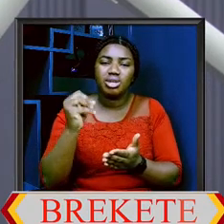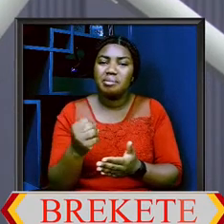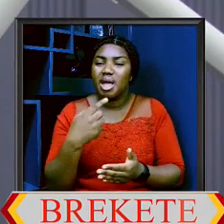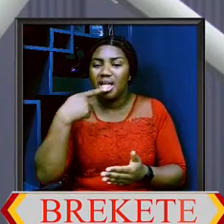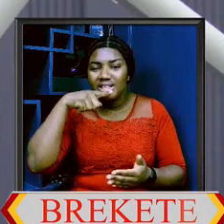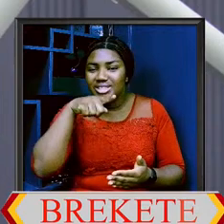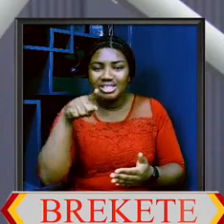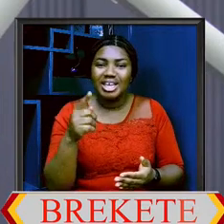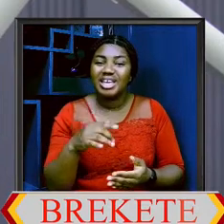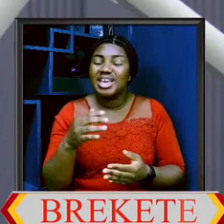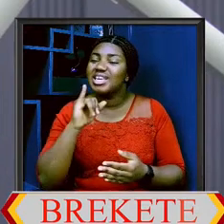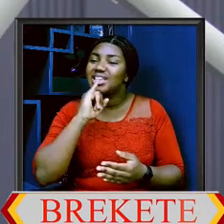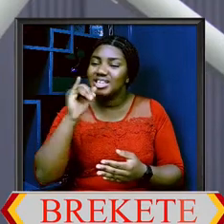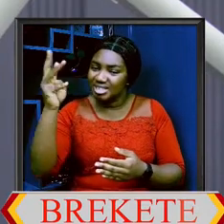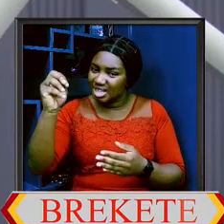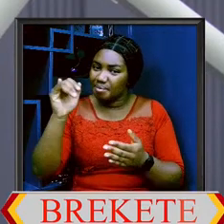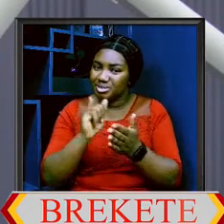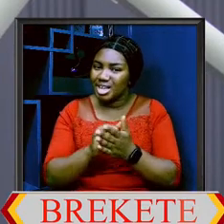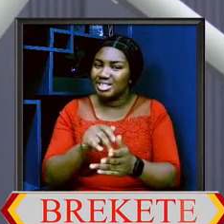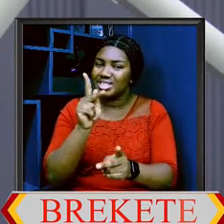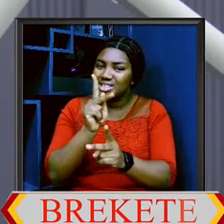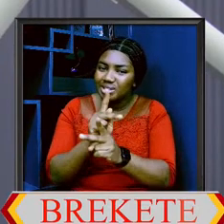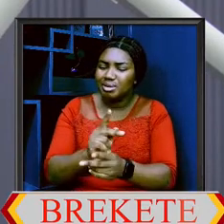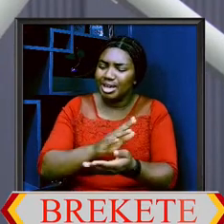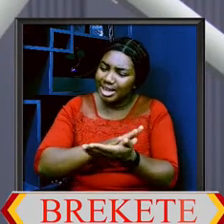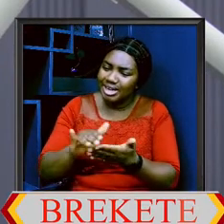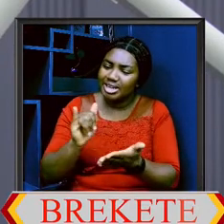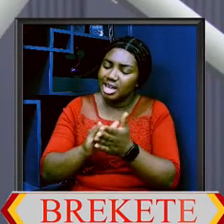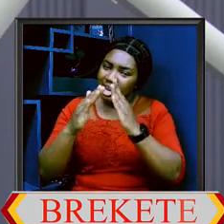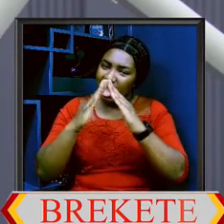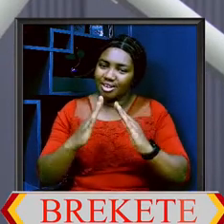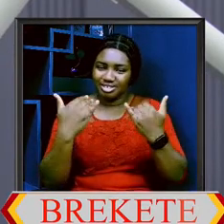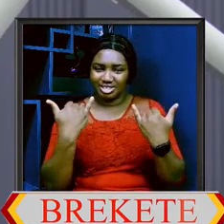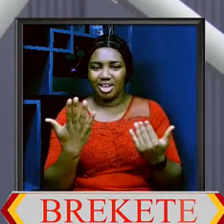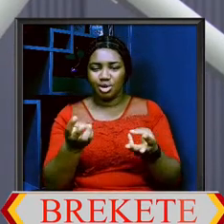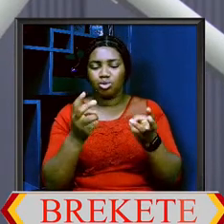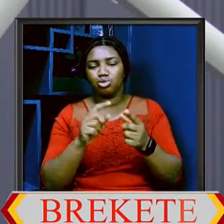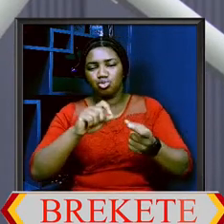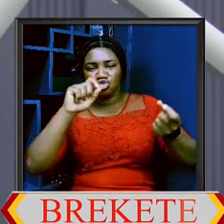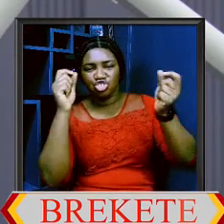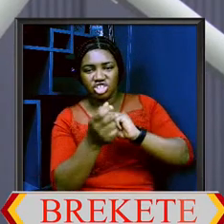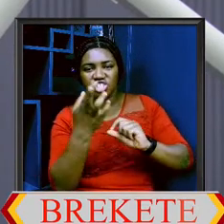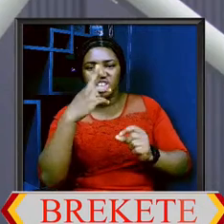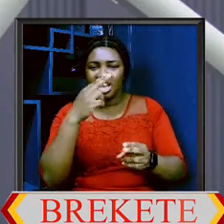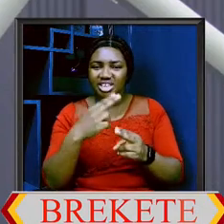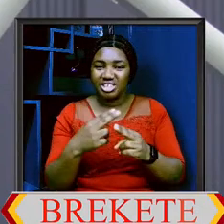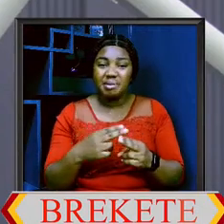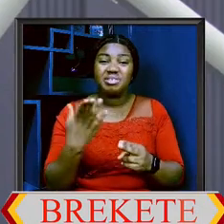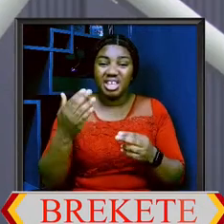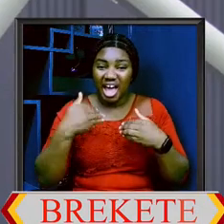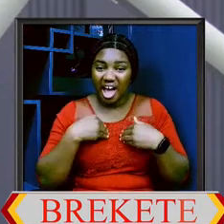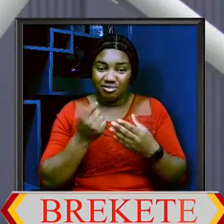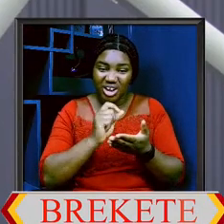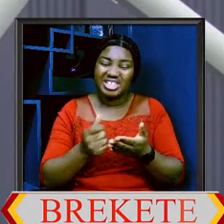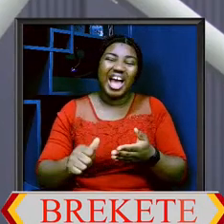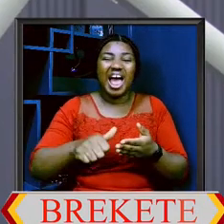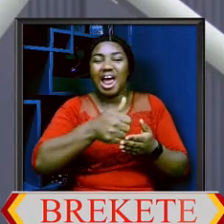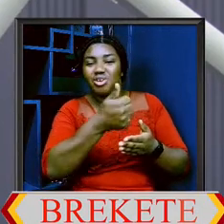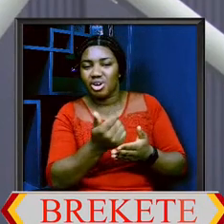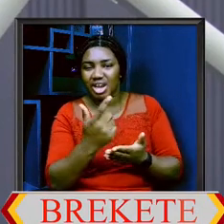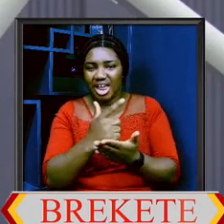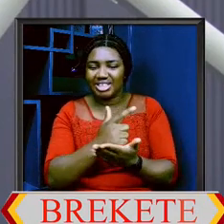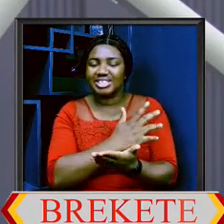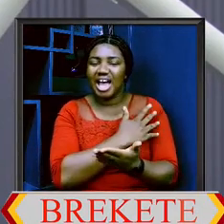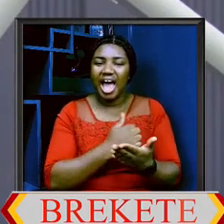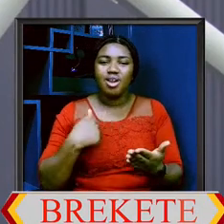house and the rest now they don't want come change their name in fact they don't write list and we hear say they give